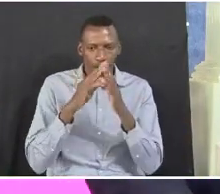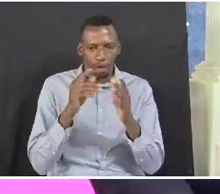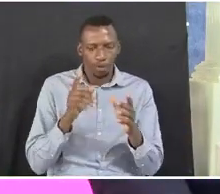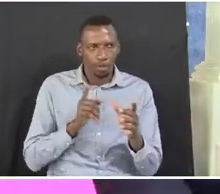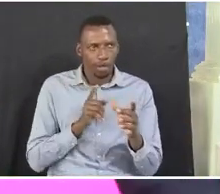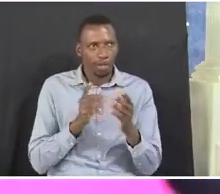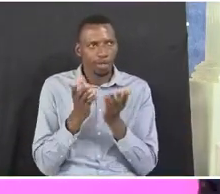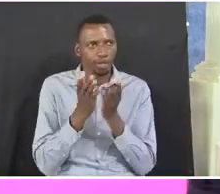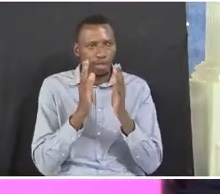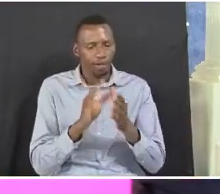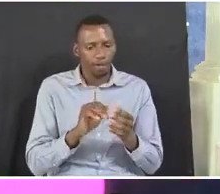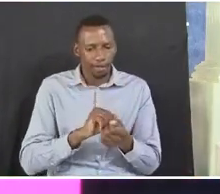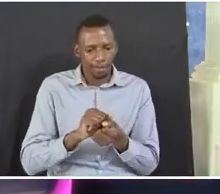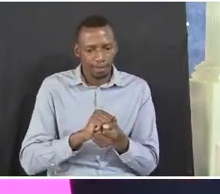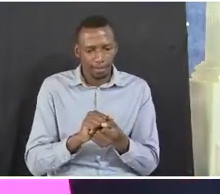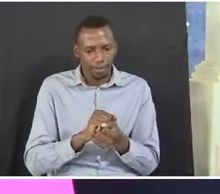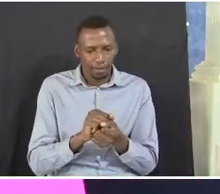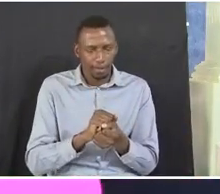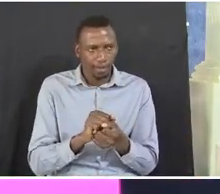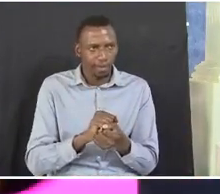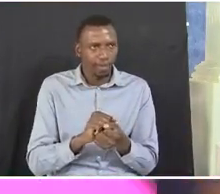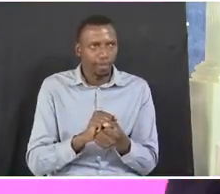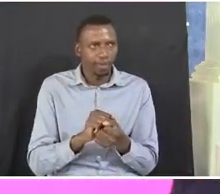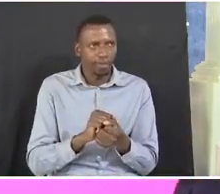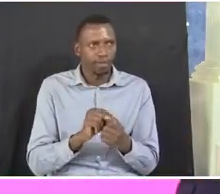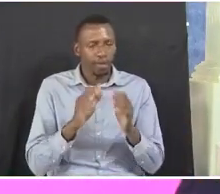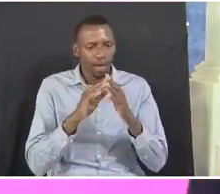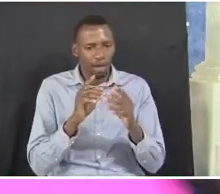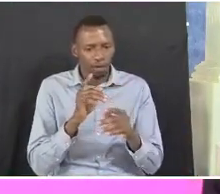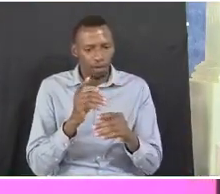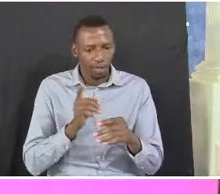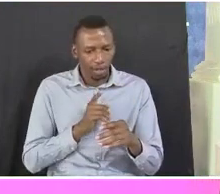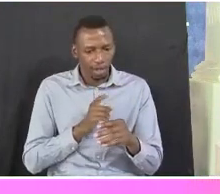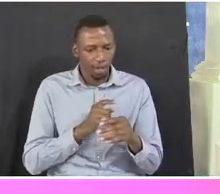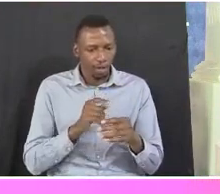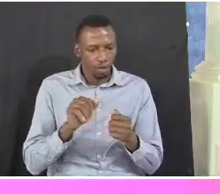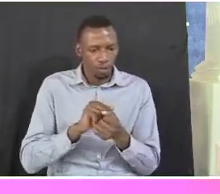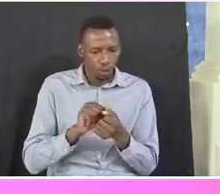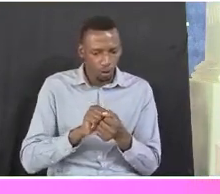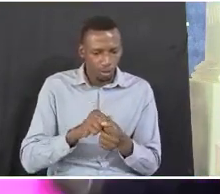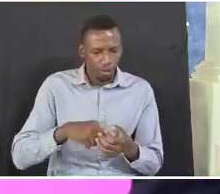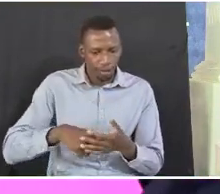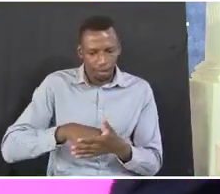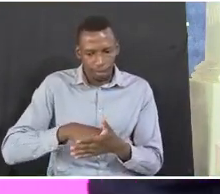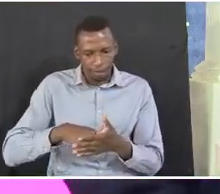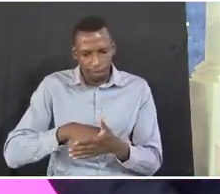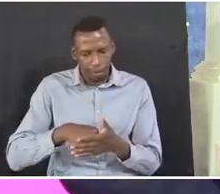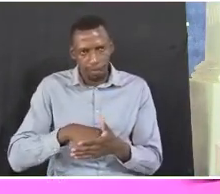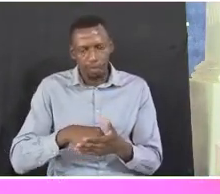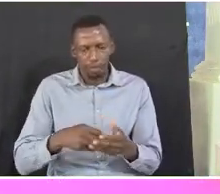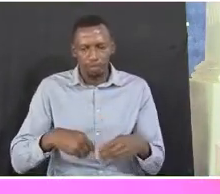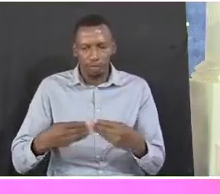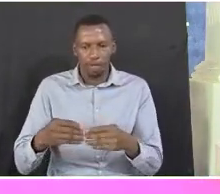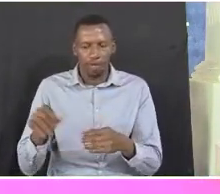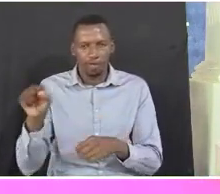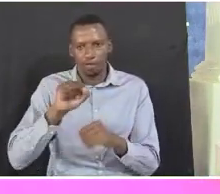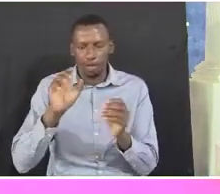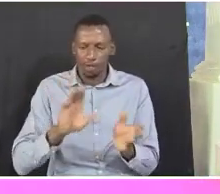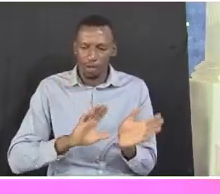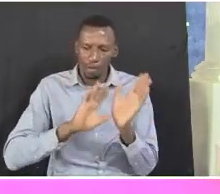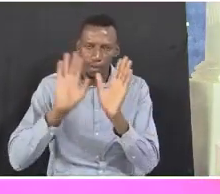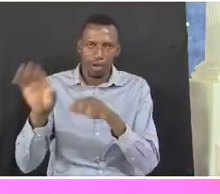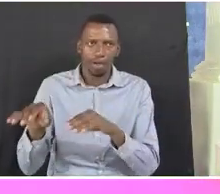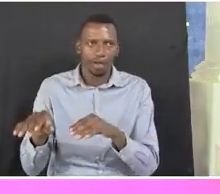wash. The house guard washes them. The house guard irons all these clothes. The driver is given, takes them back